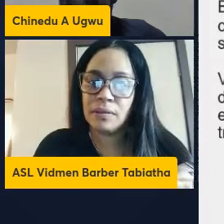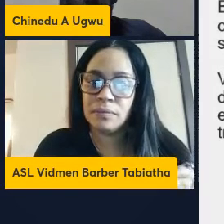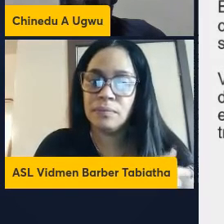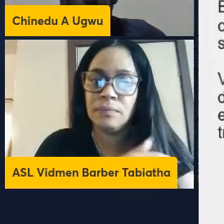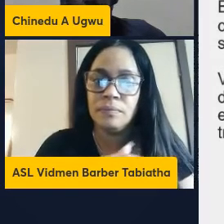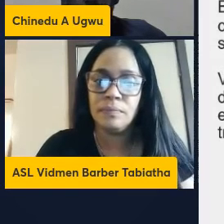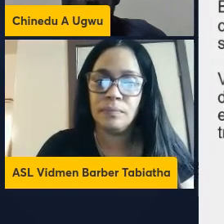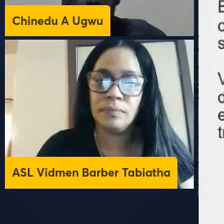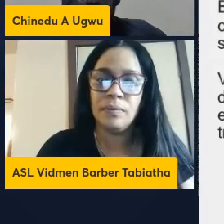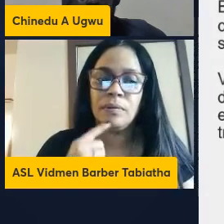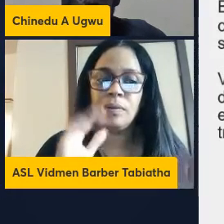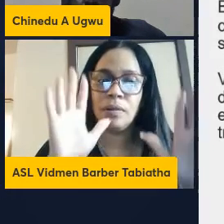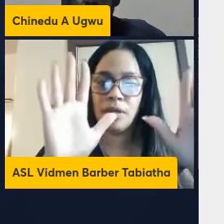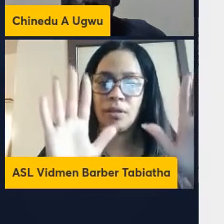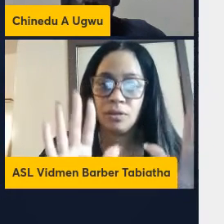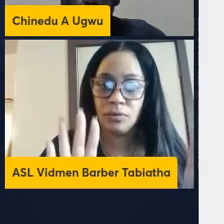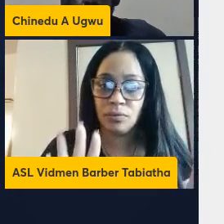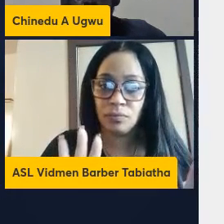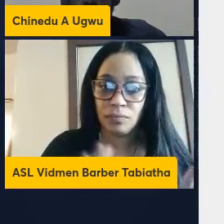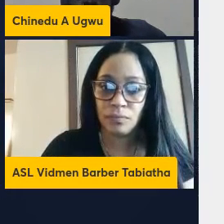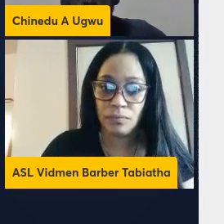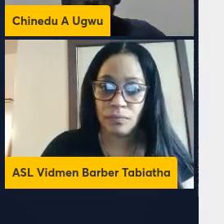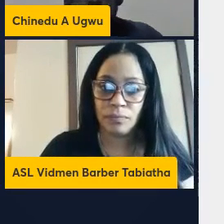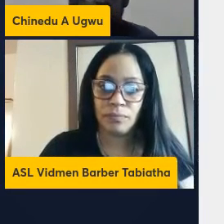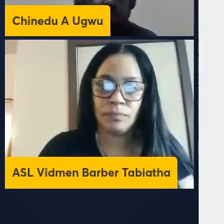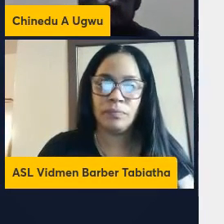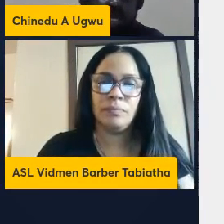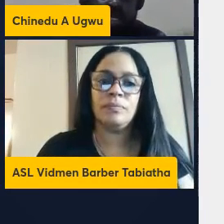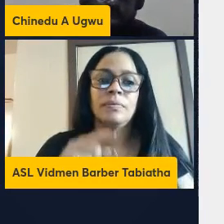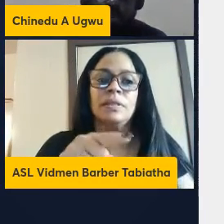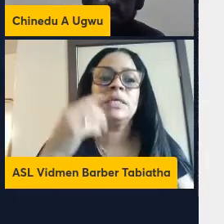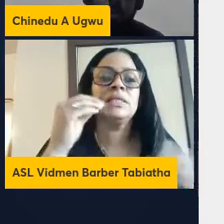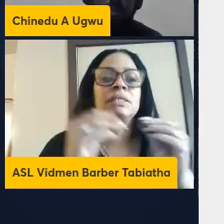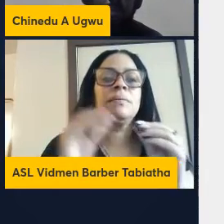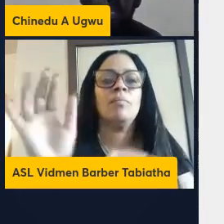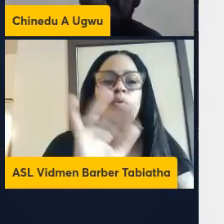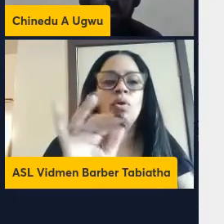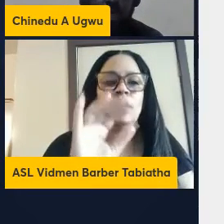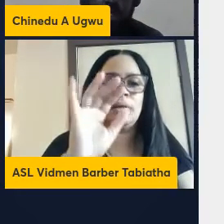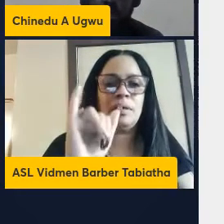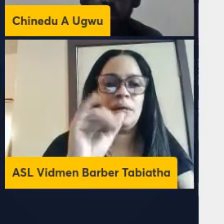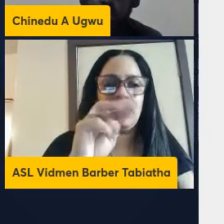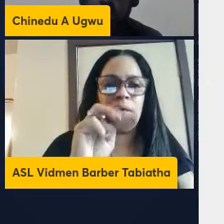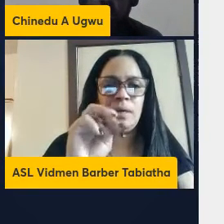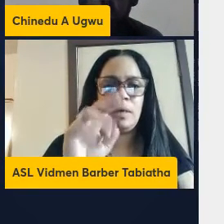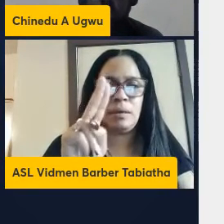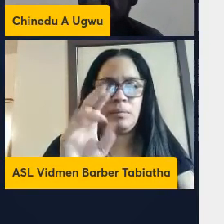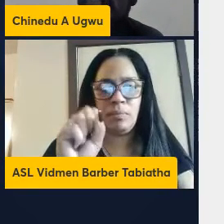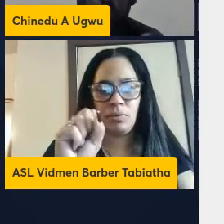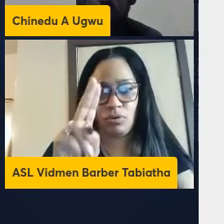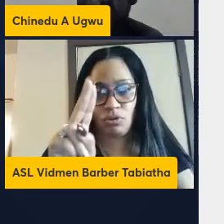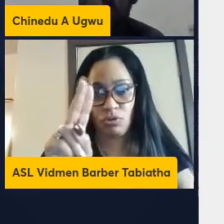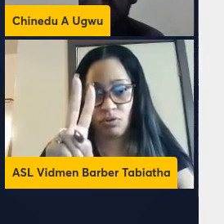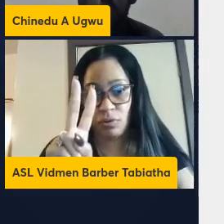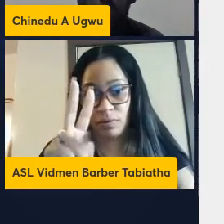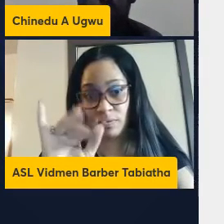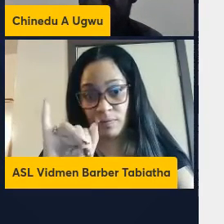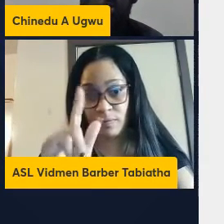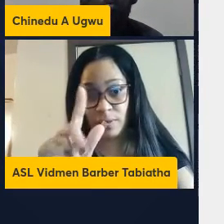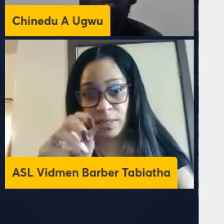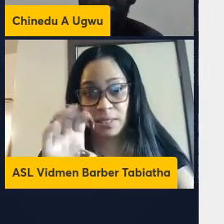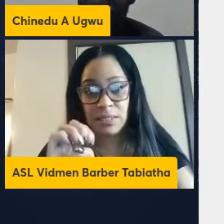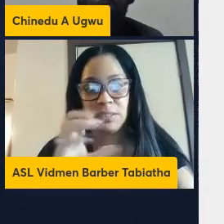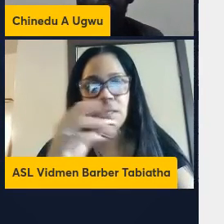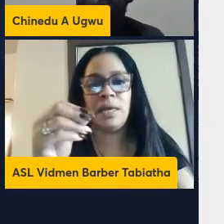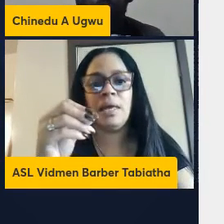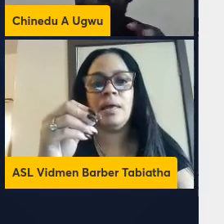studies and clinical trial benchmarks. So, this is more like the workflow of the platform, what it looks like. So, if you know, with the